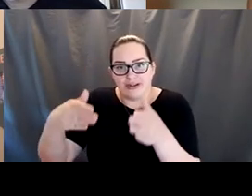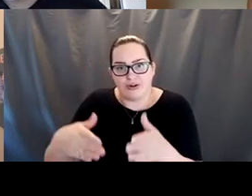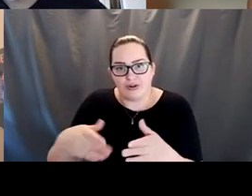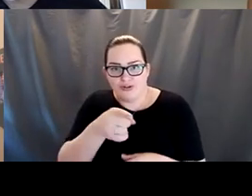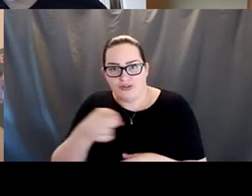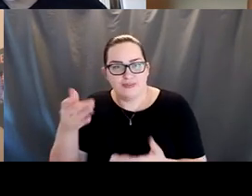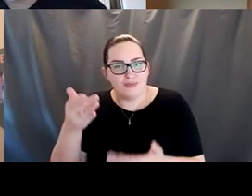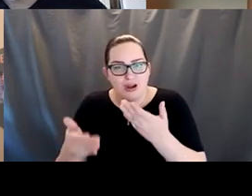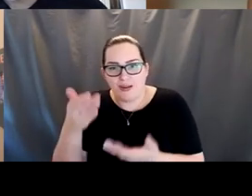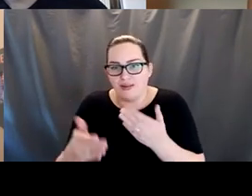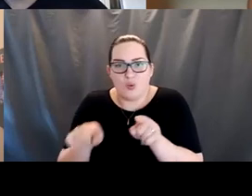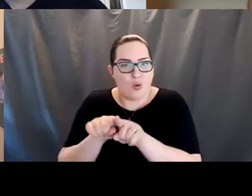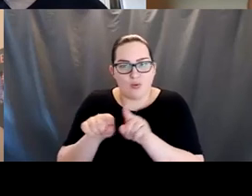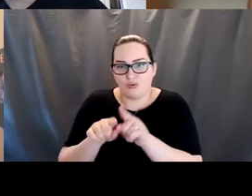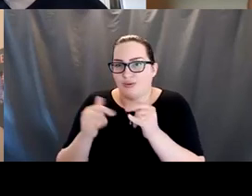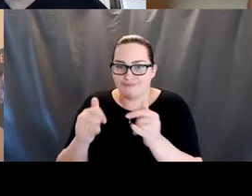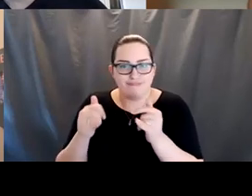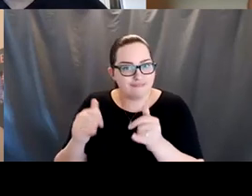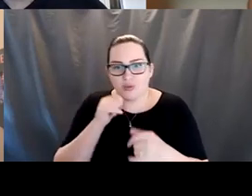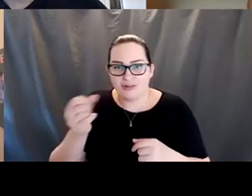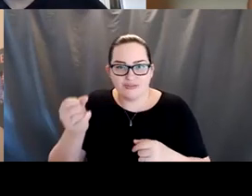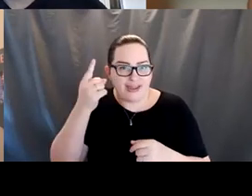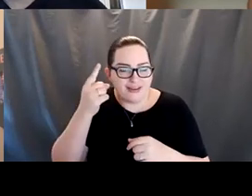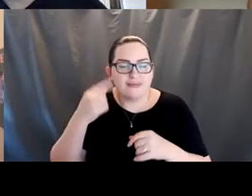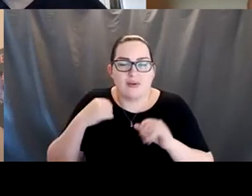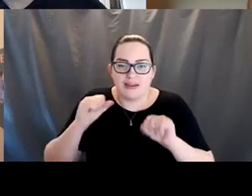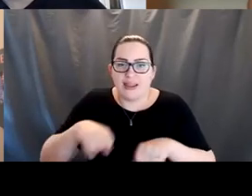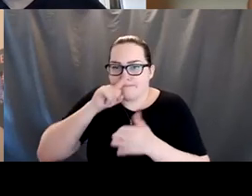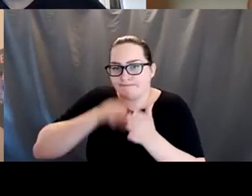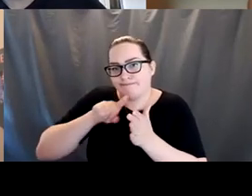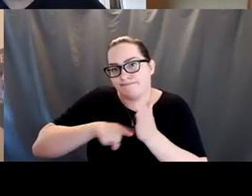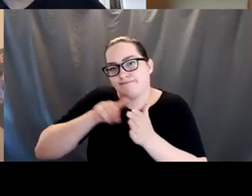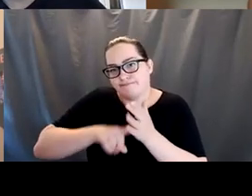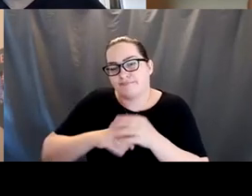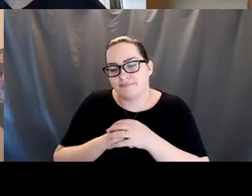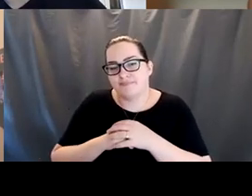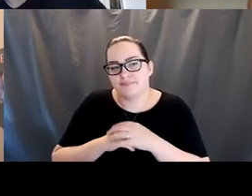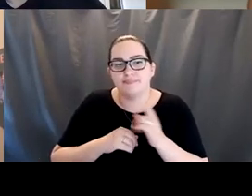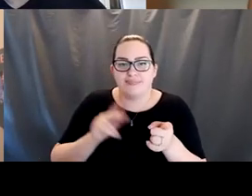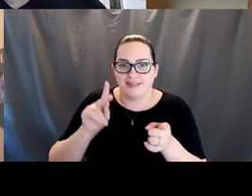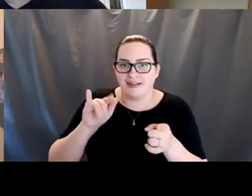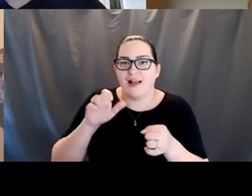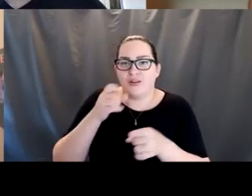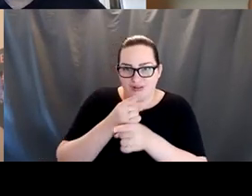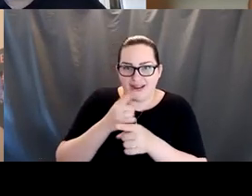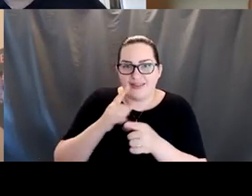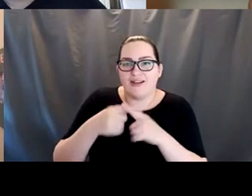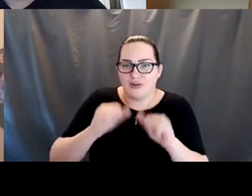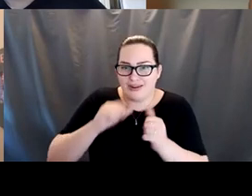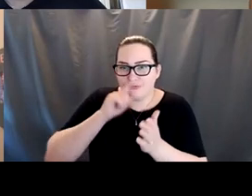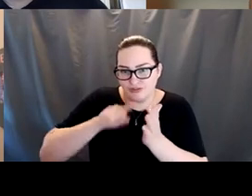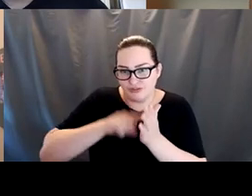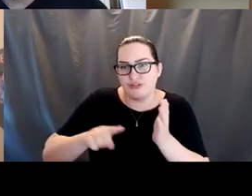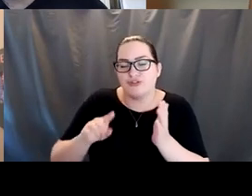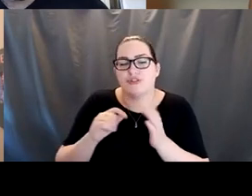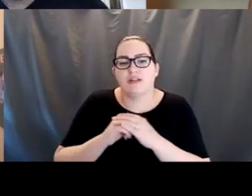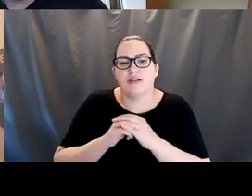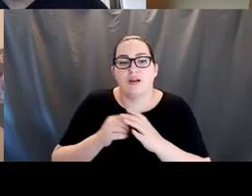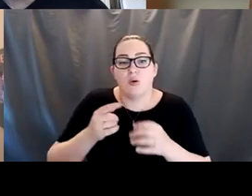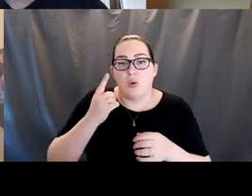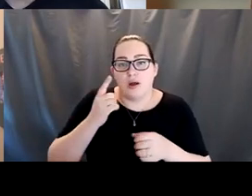for my wonderful colleagues, but it's changed how I've taught in my 20 plus years of teaching. I teach history differently because of